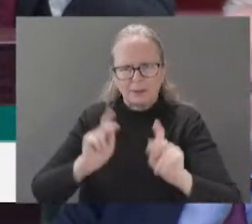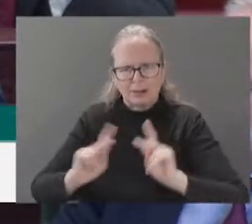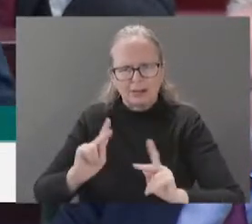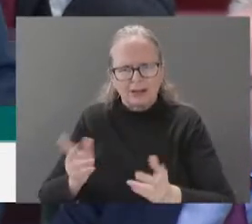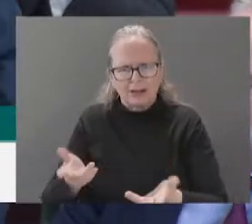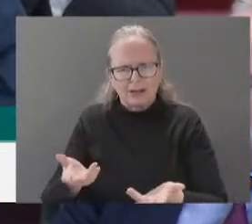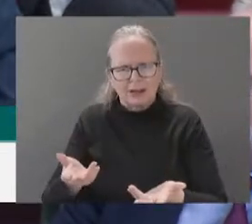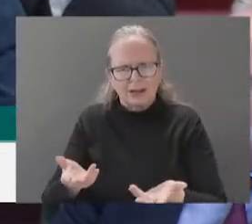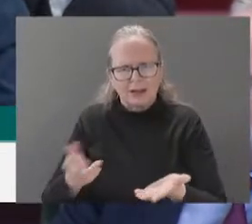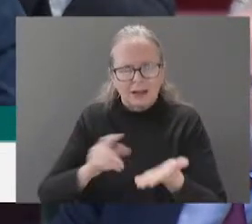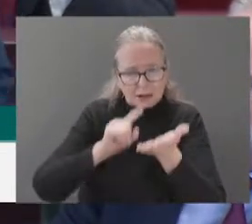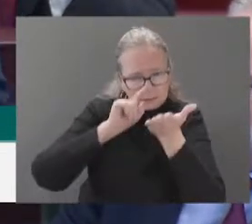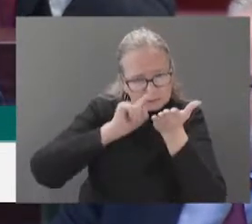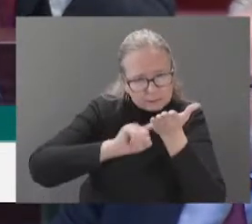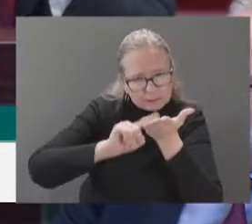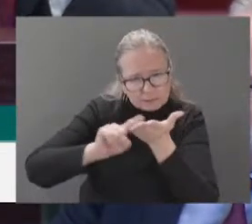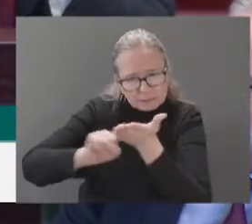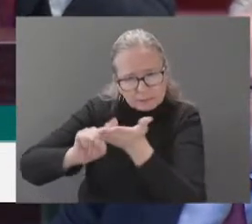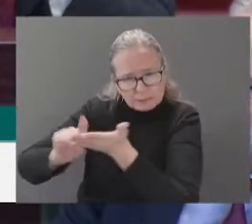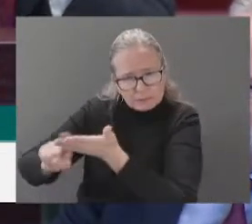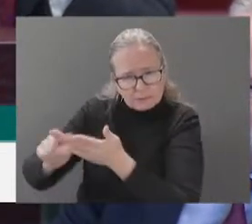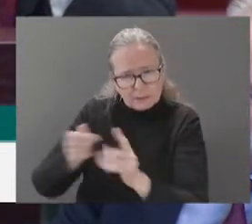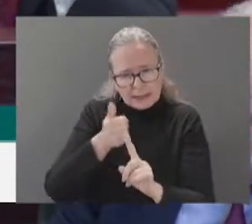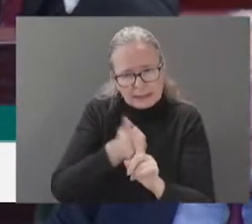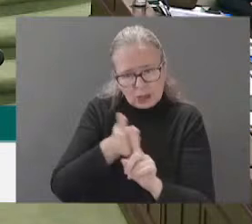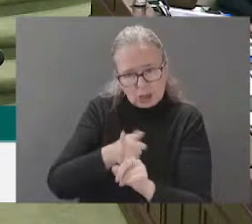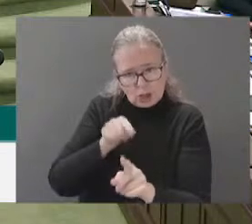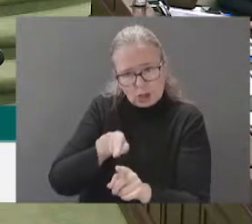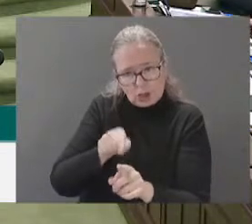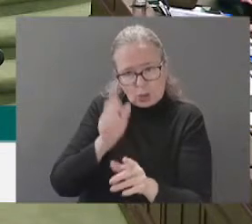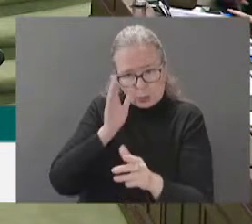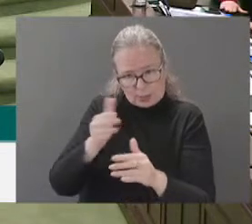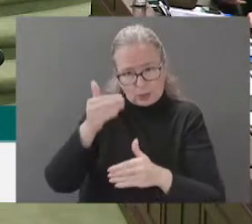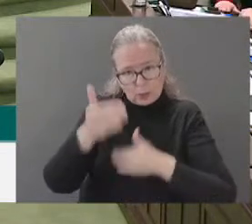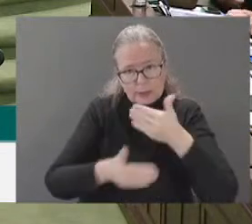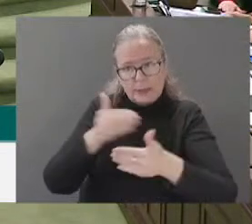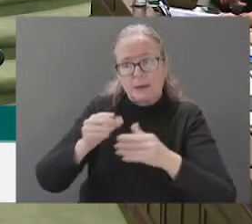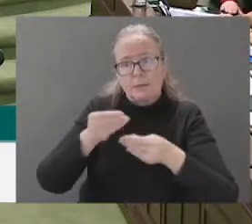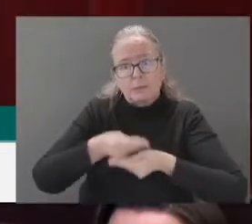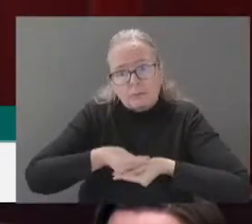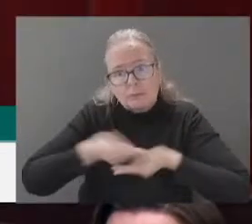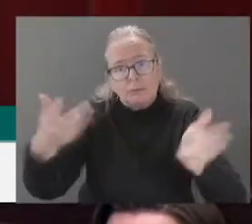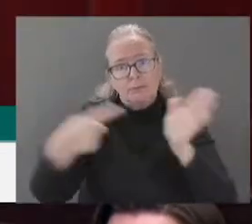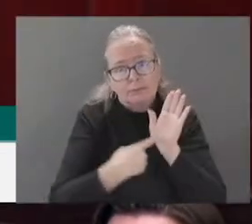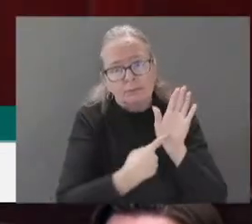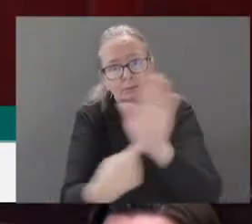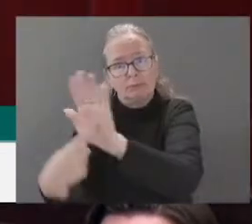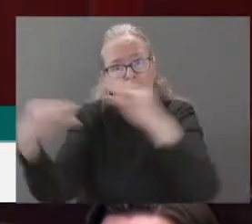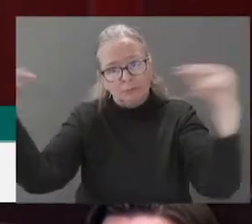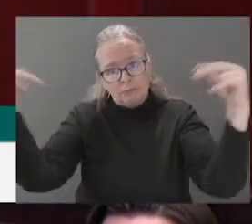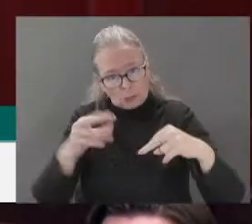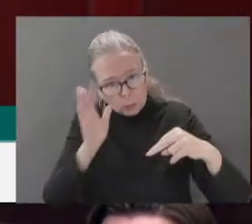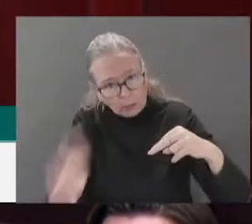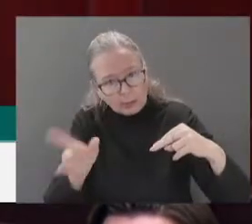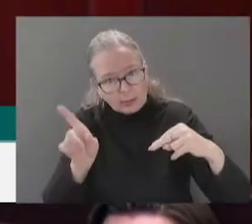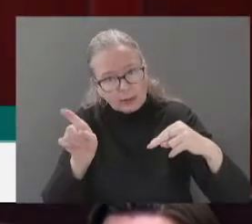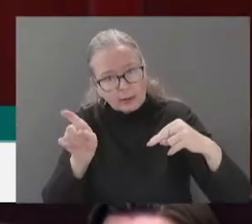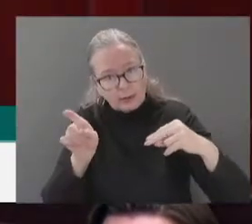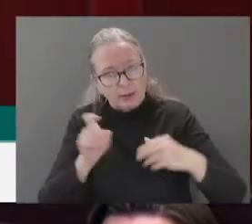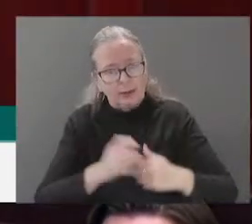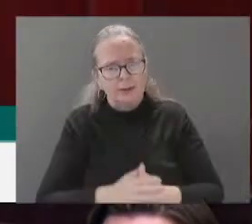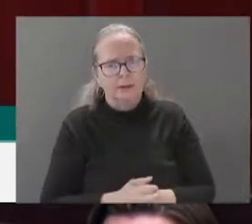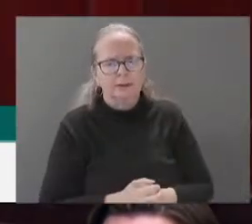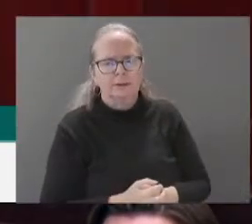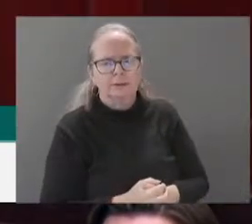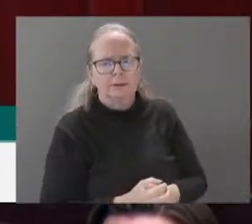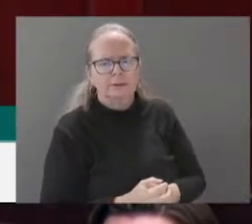medicine will be released transparently in full The Honorable the minister Mr Speaker I know the honorable members probably having trouble hearing but I want to